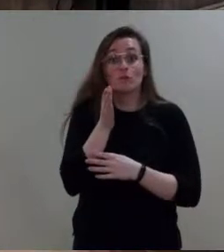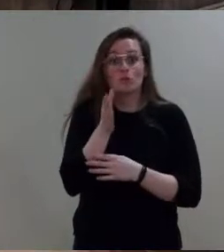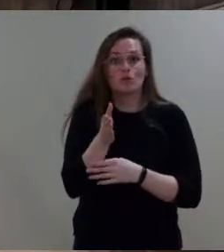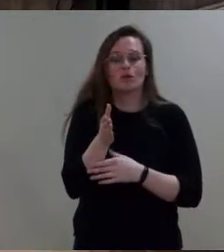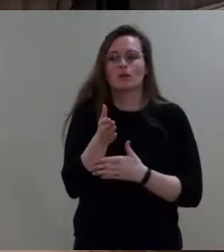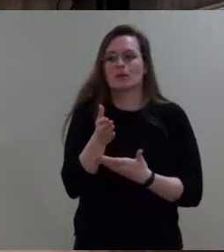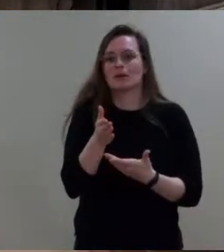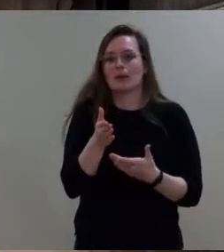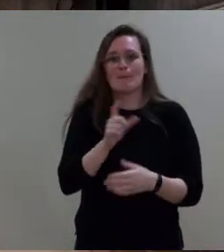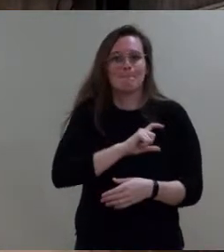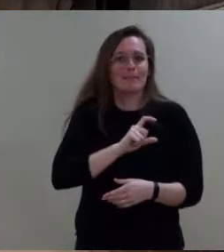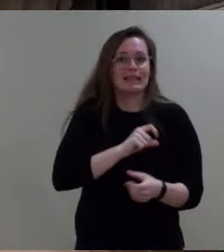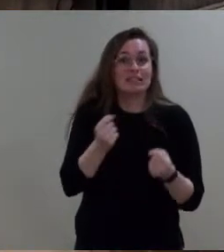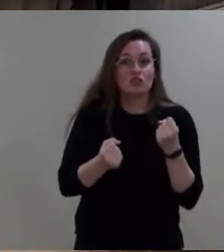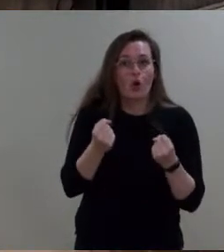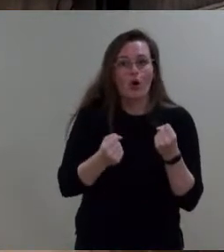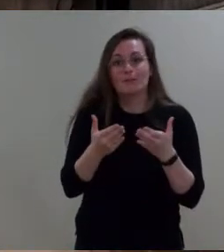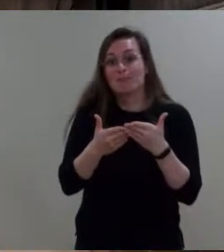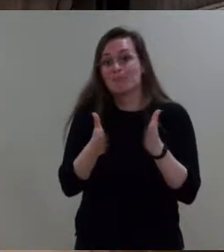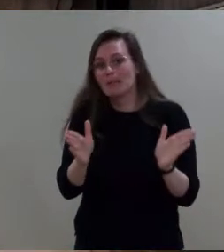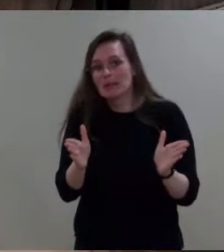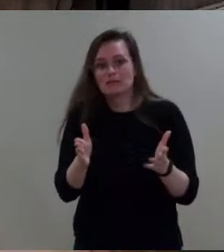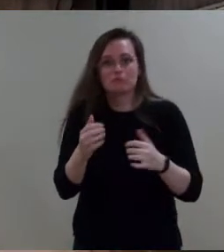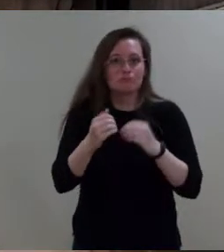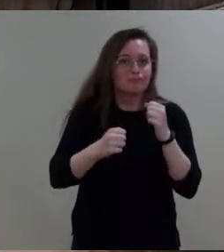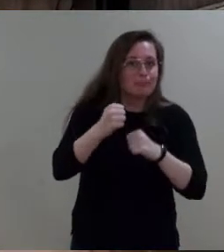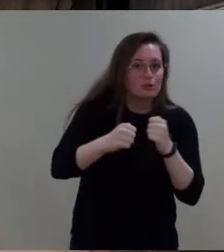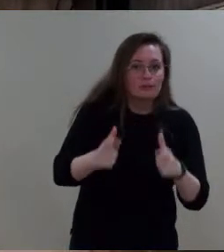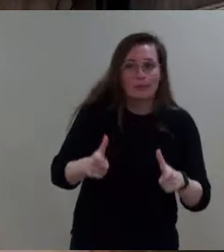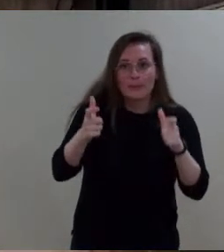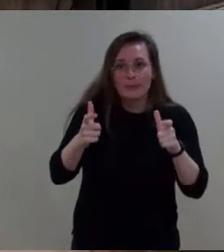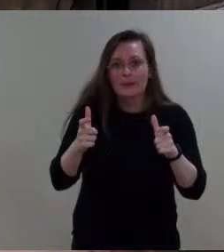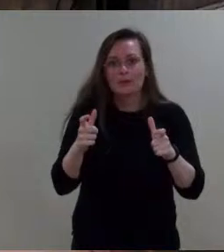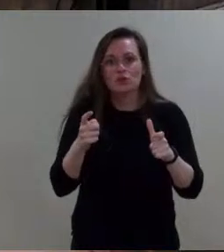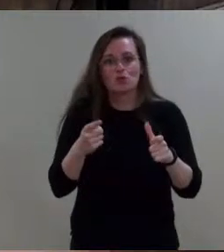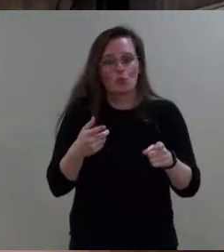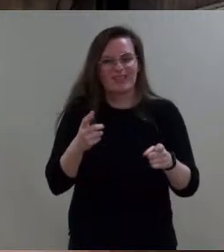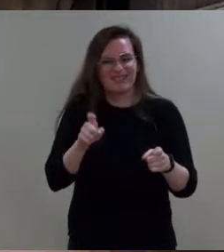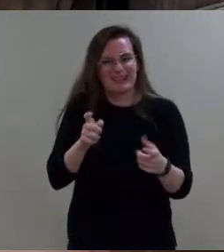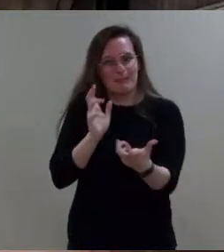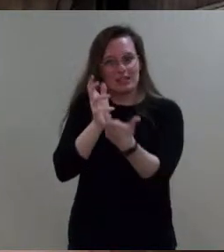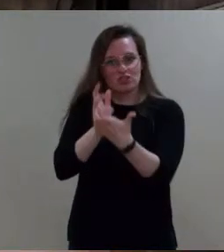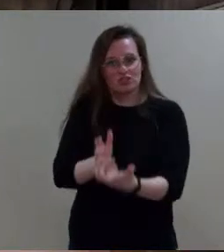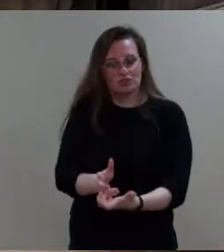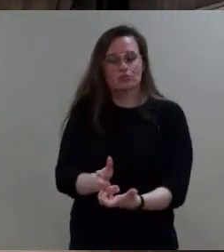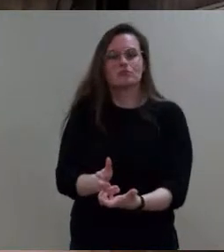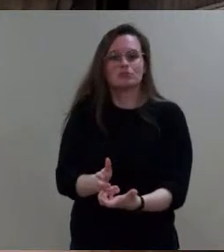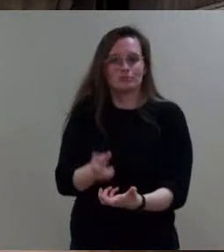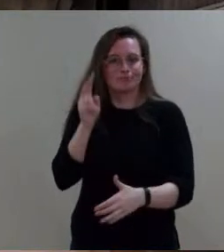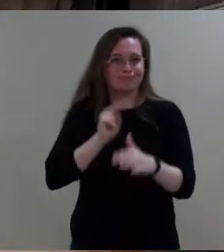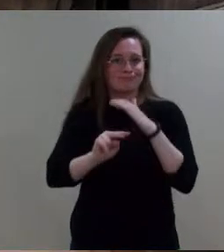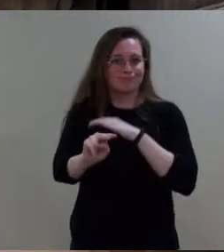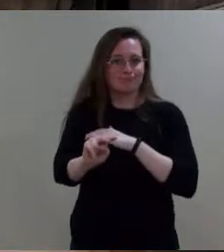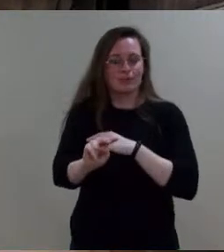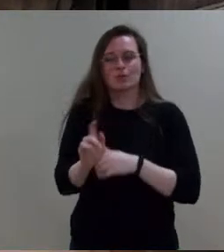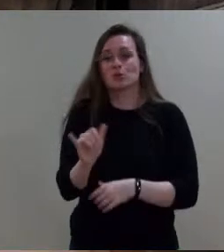or police vehicles. Another one is discussions about